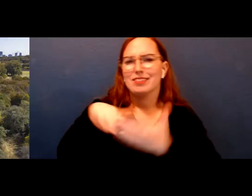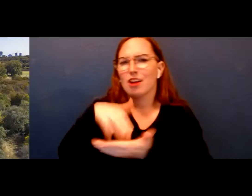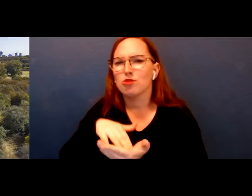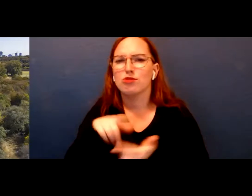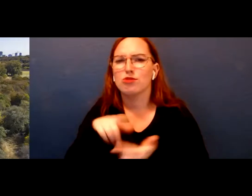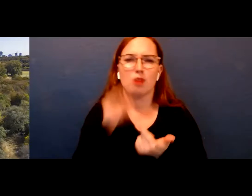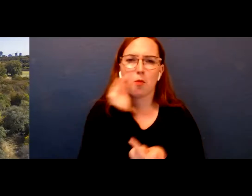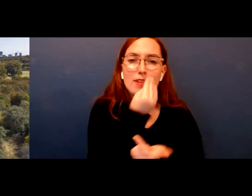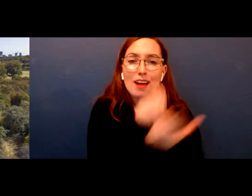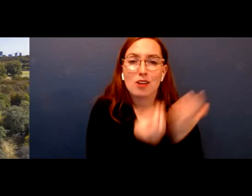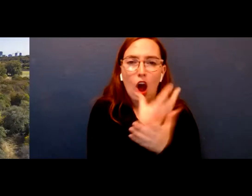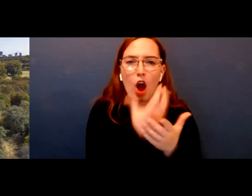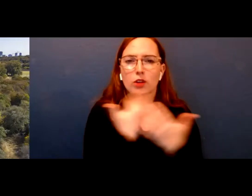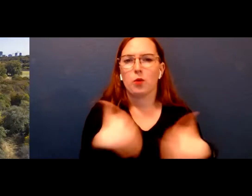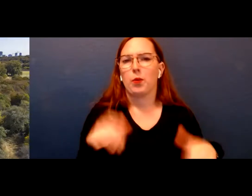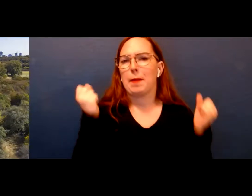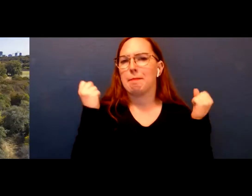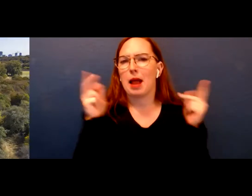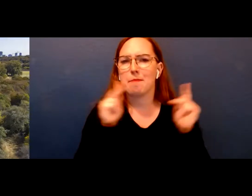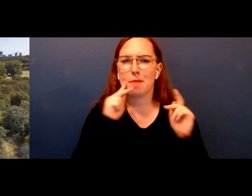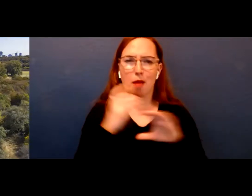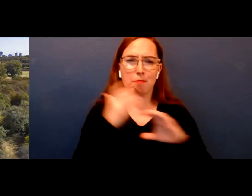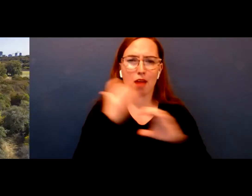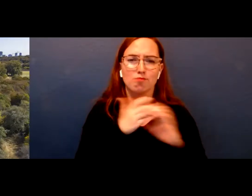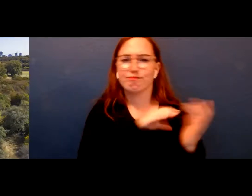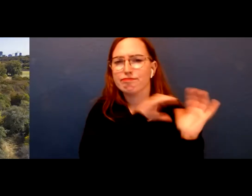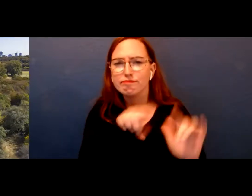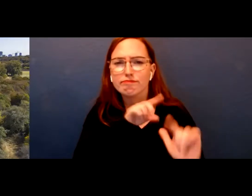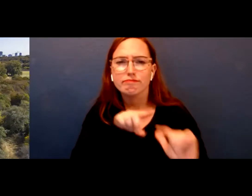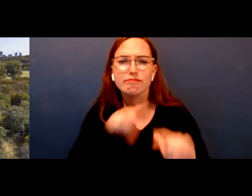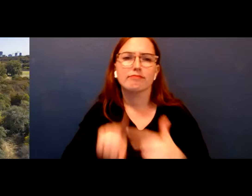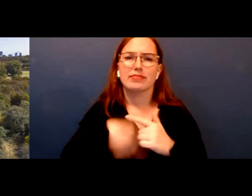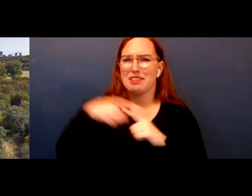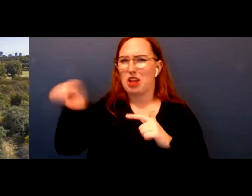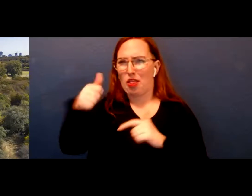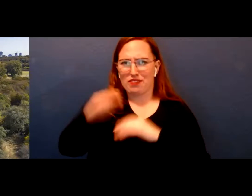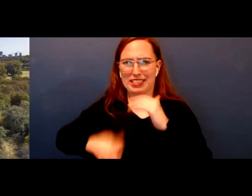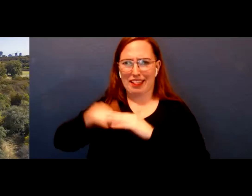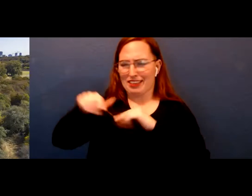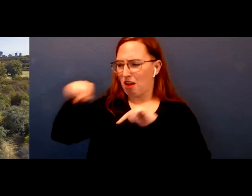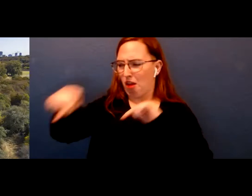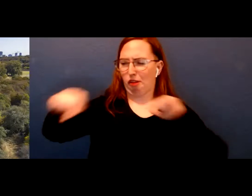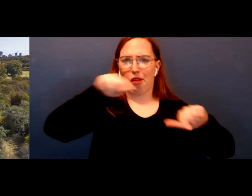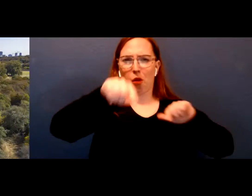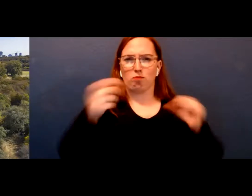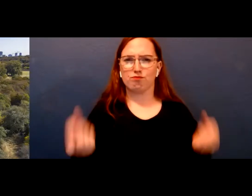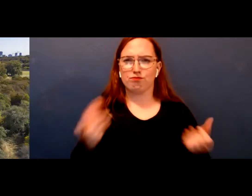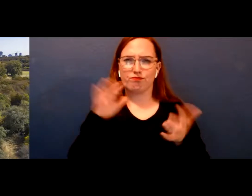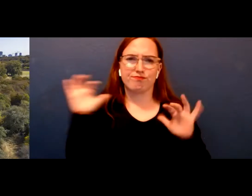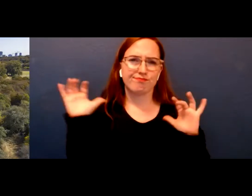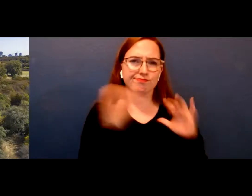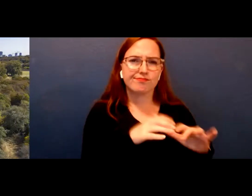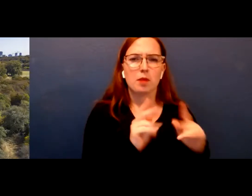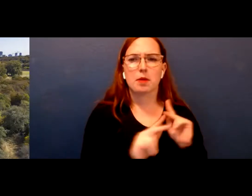that kind of activity coming to and from their facilities, not to mention many of the other facilities in the park. So once we